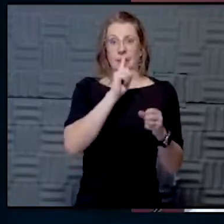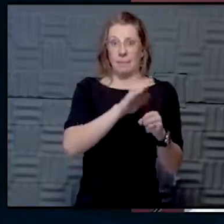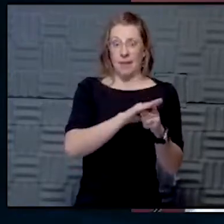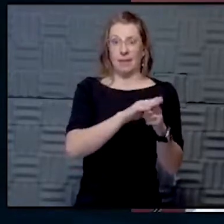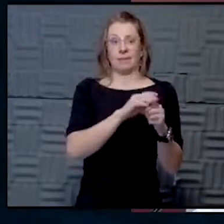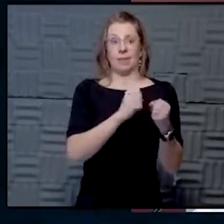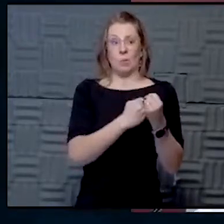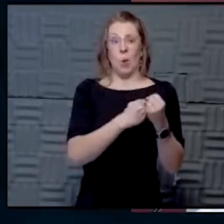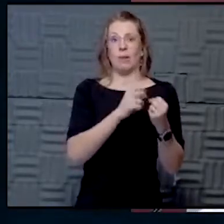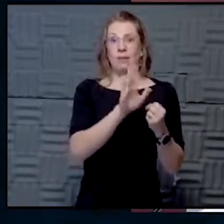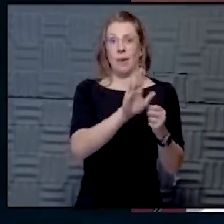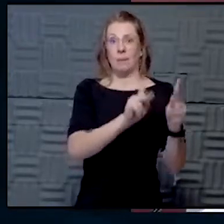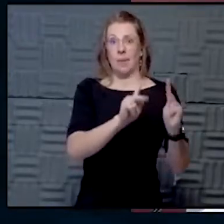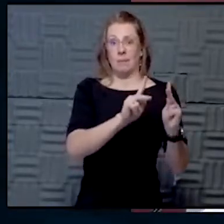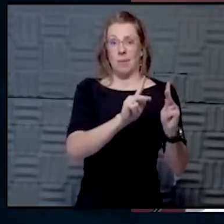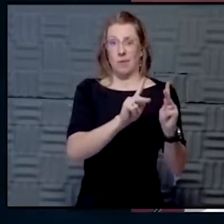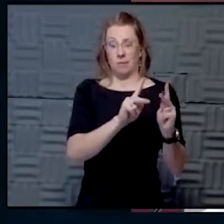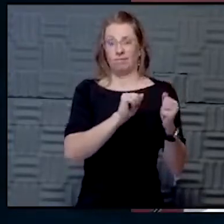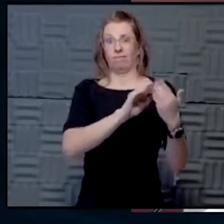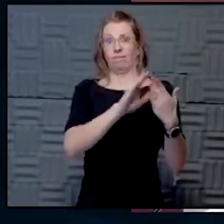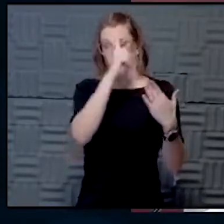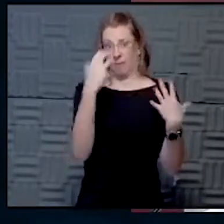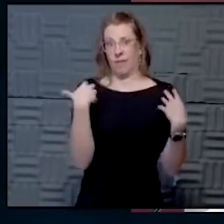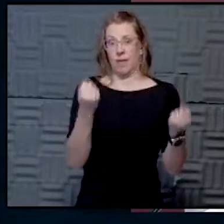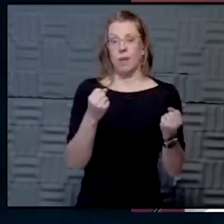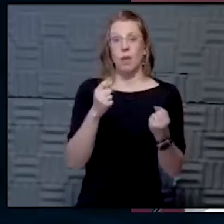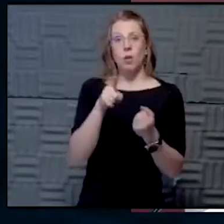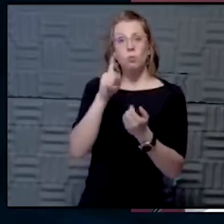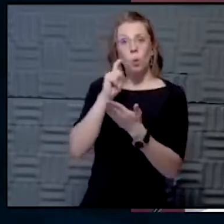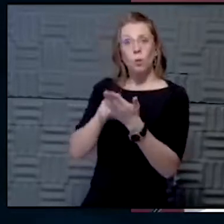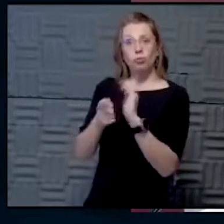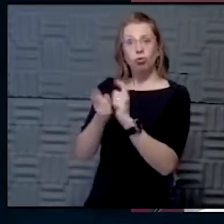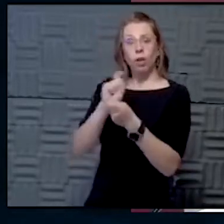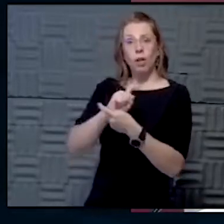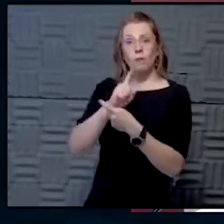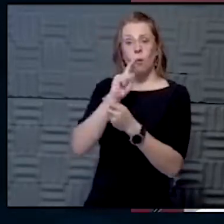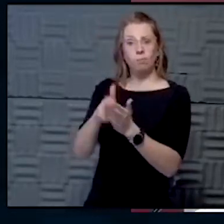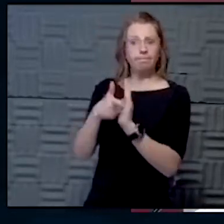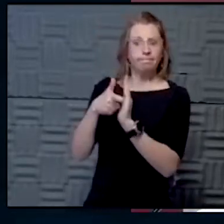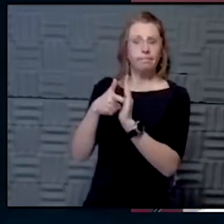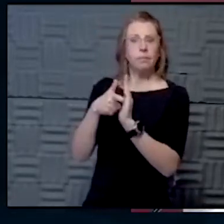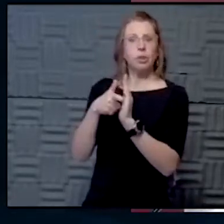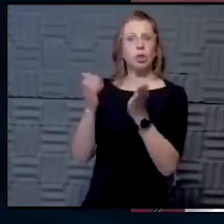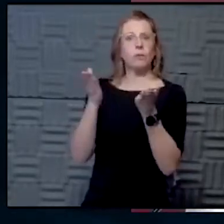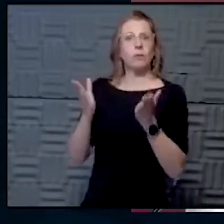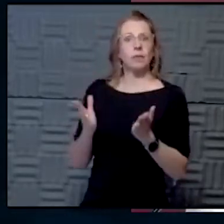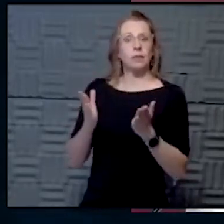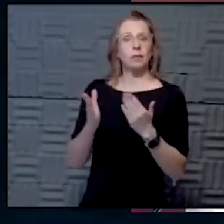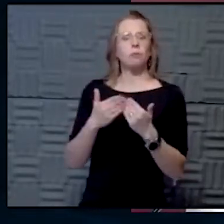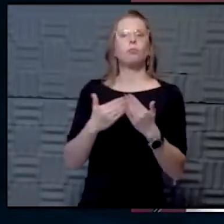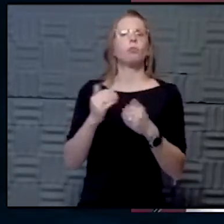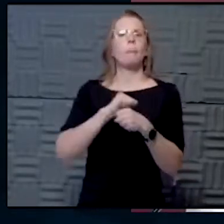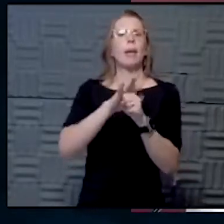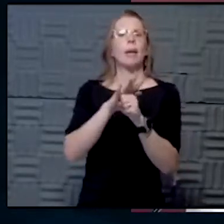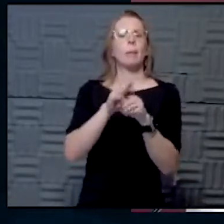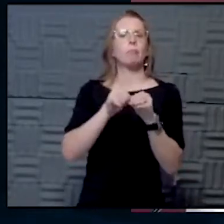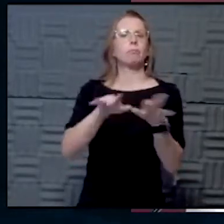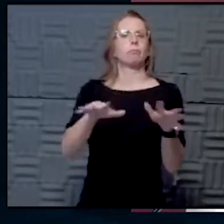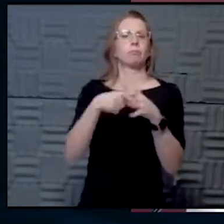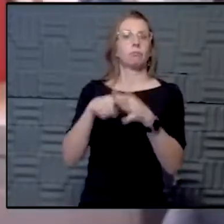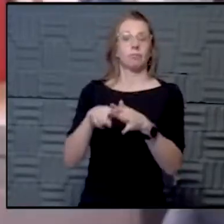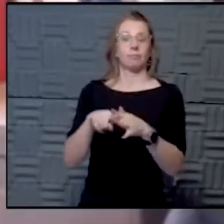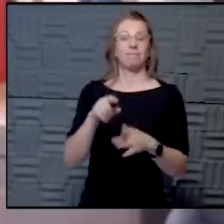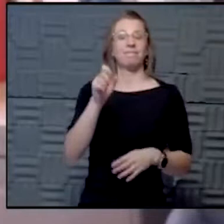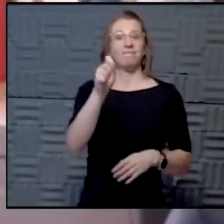And have you seen a change in the demand for services since the pandemic began? Yeah, we certainly